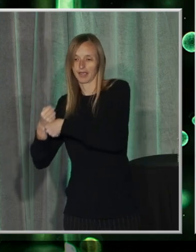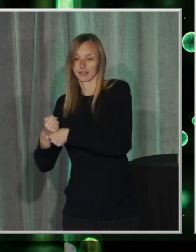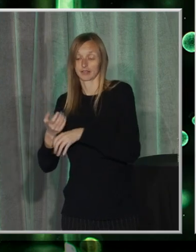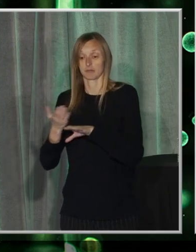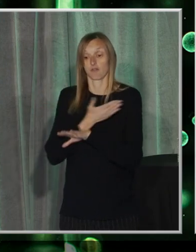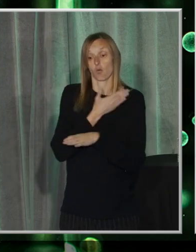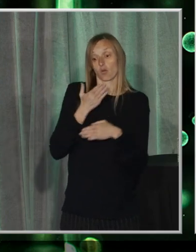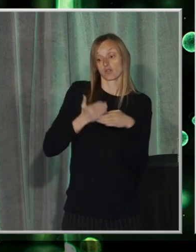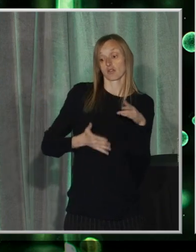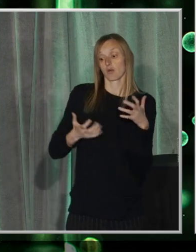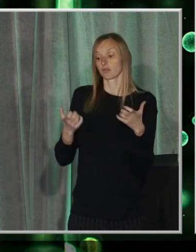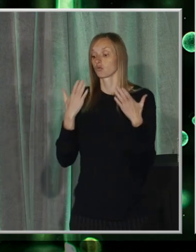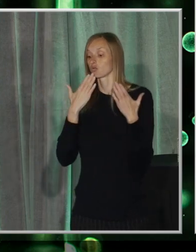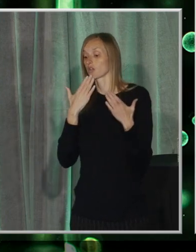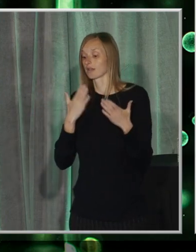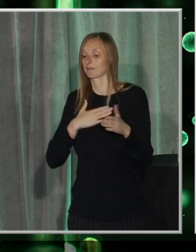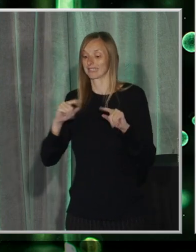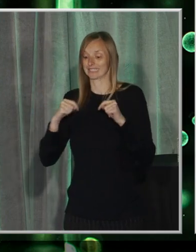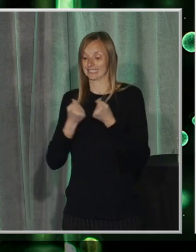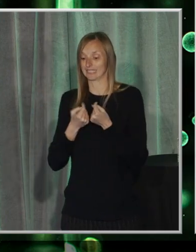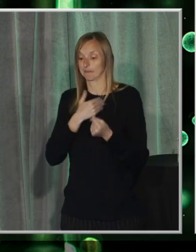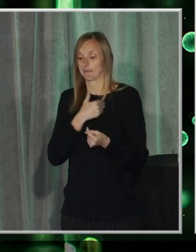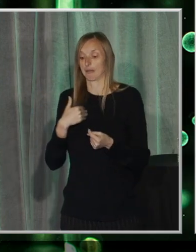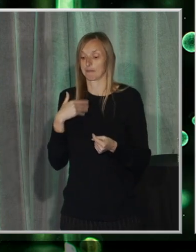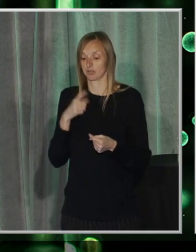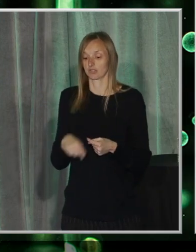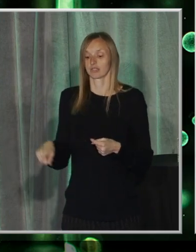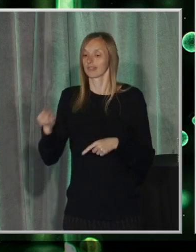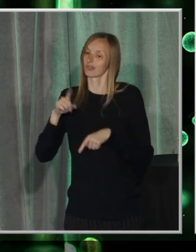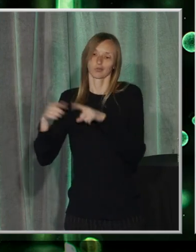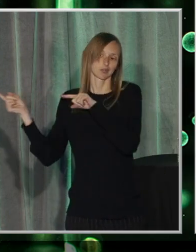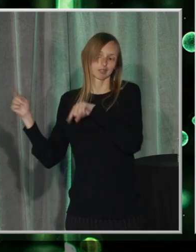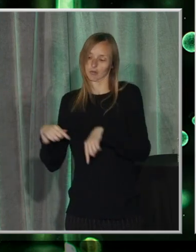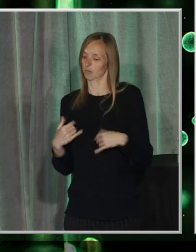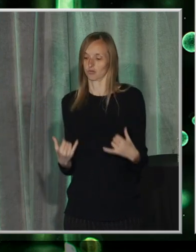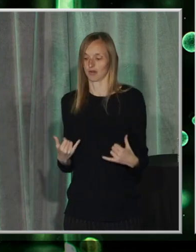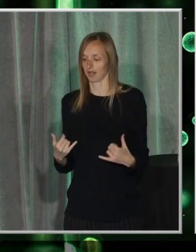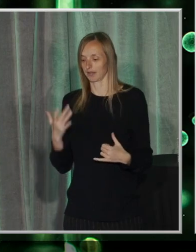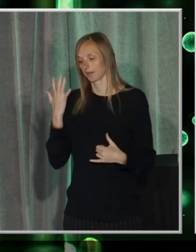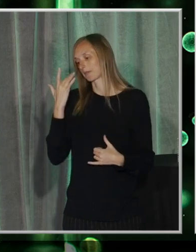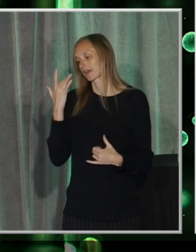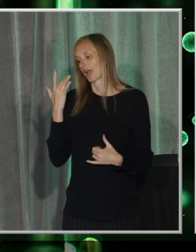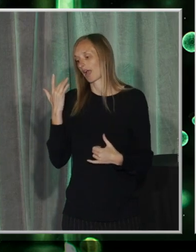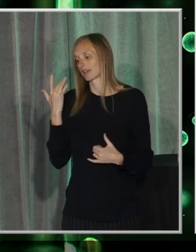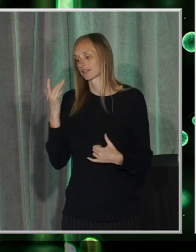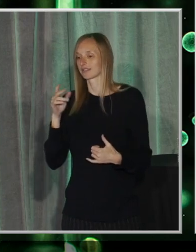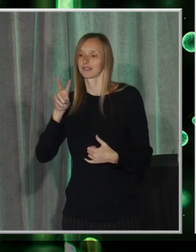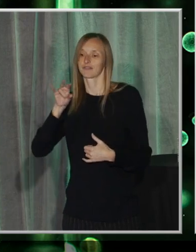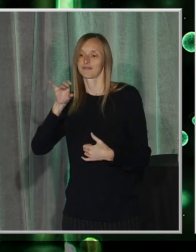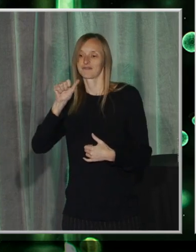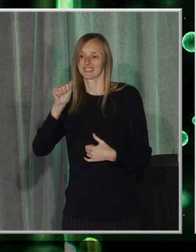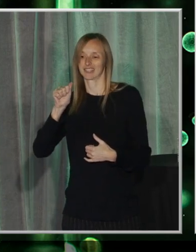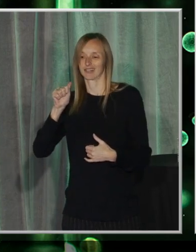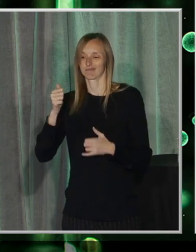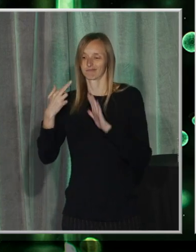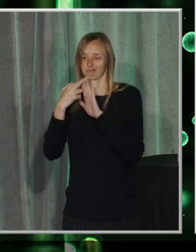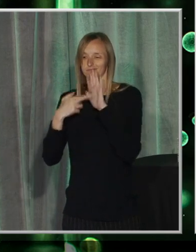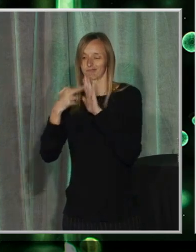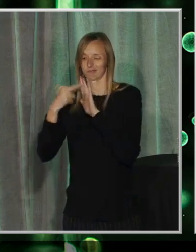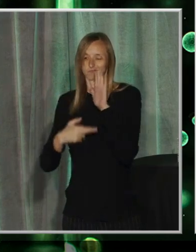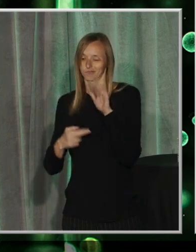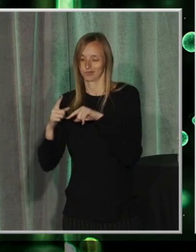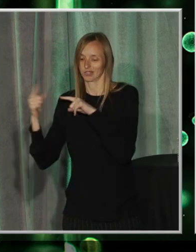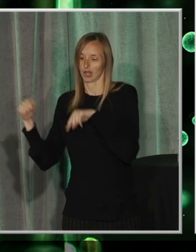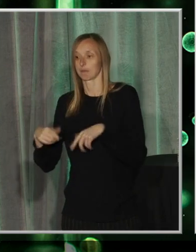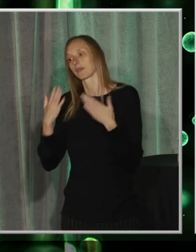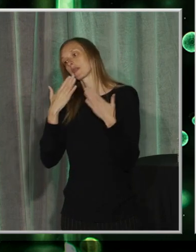want to thank to all my team members who cannot attend today due to visa requirement for travels.